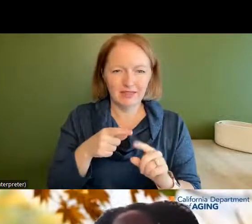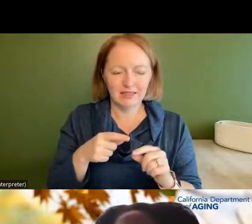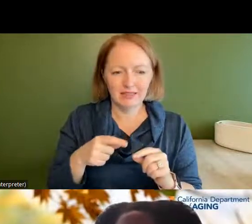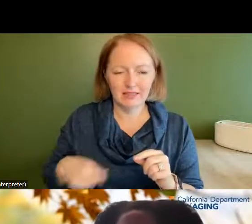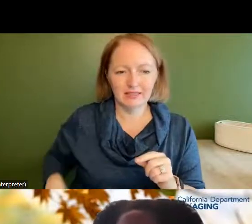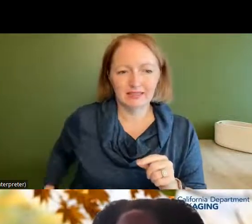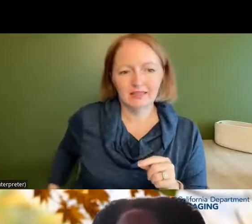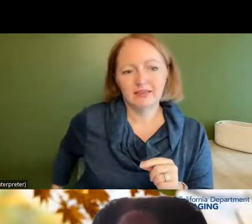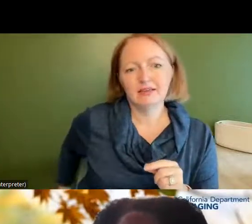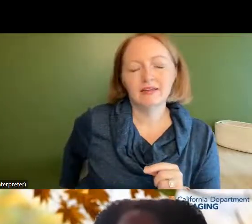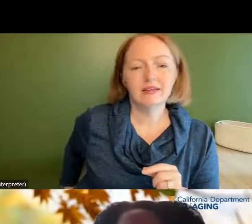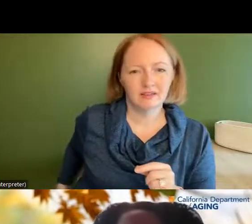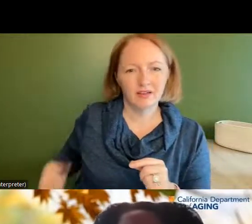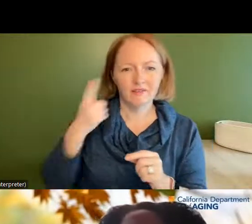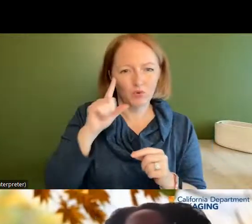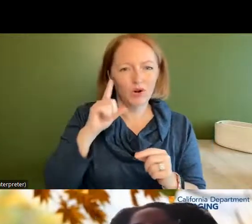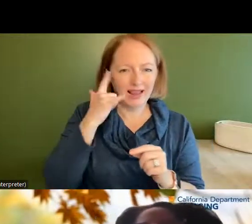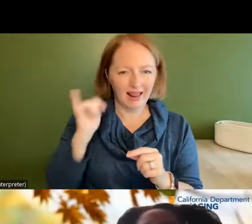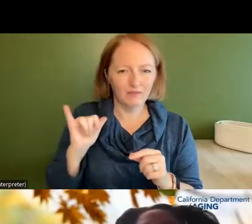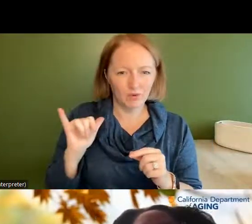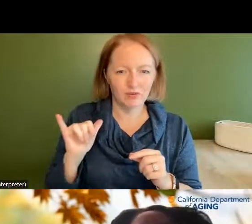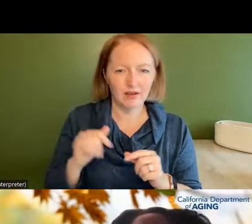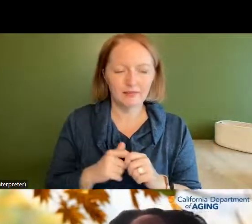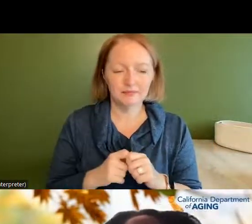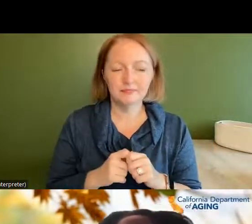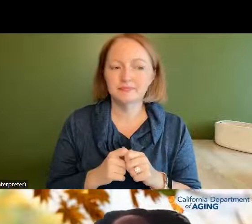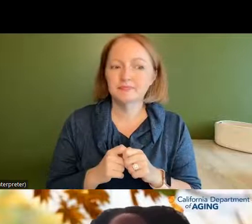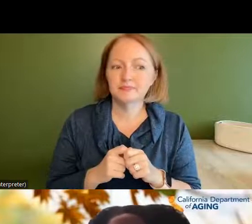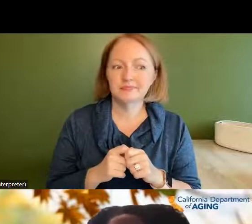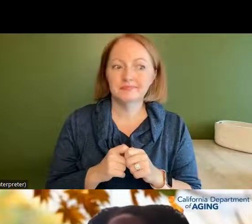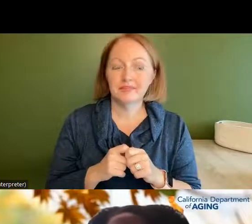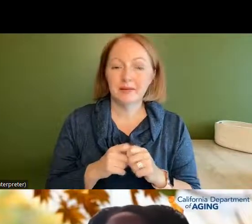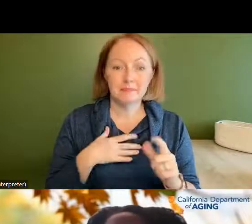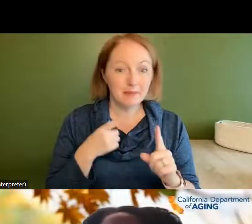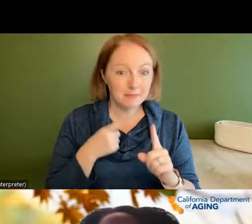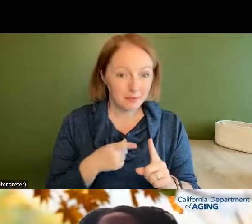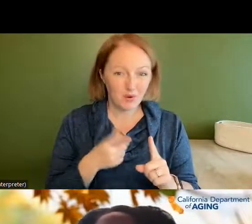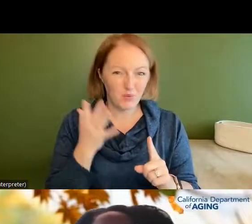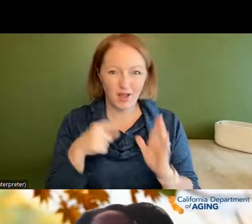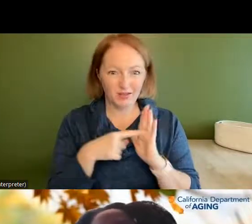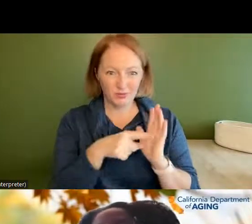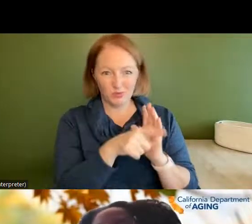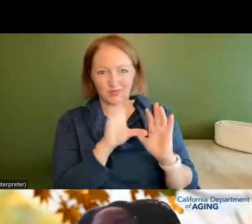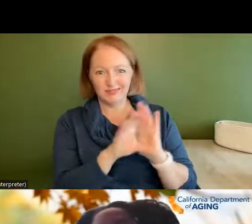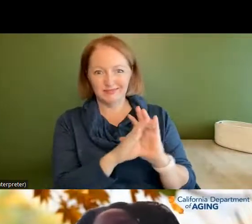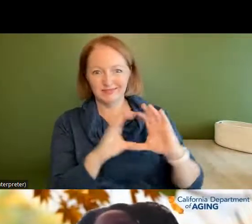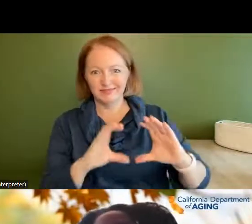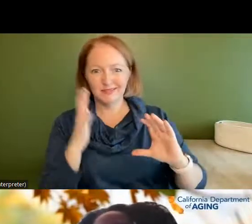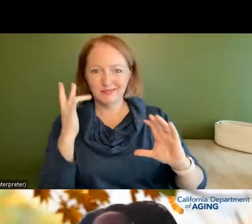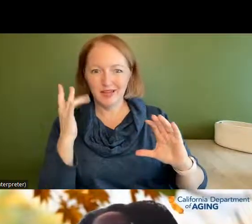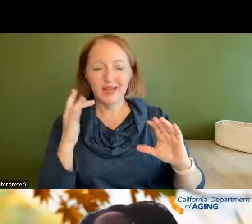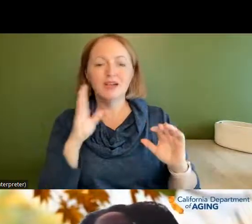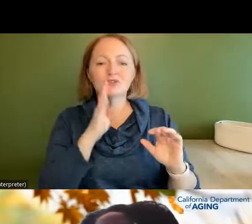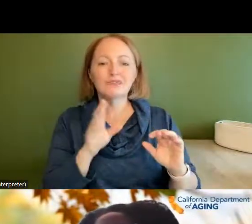to California. So the point that I'm trying to get at with this slide is that the direct